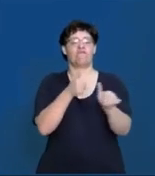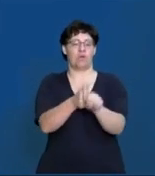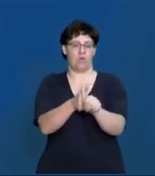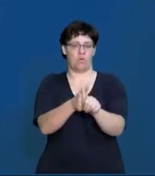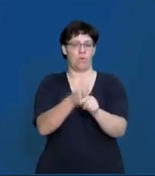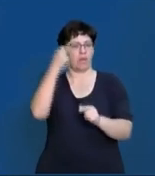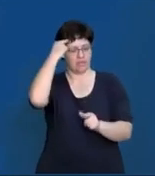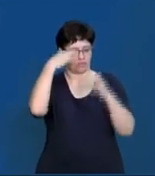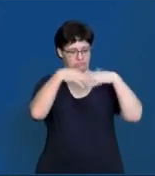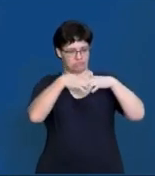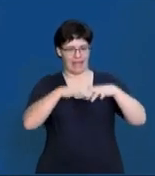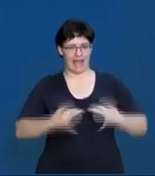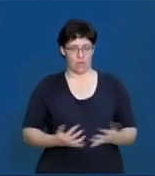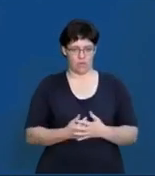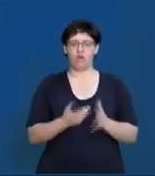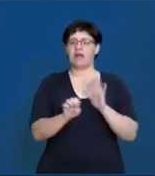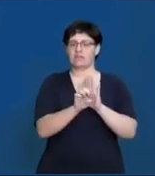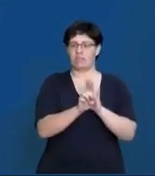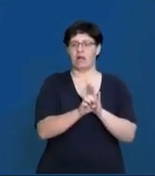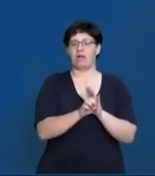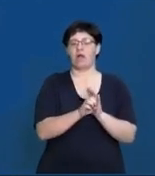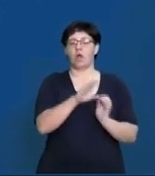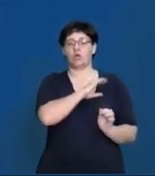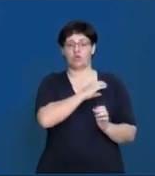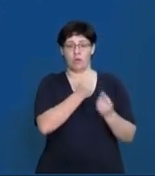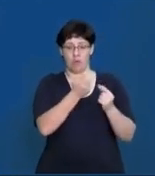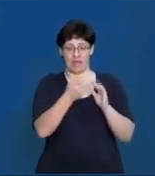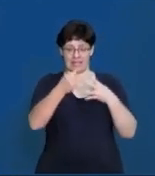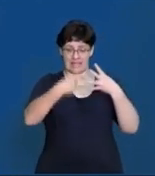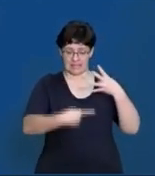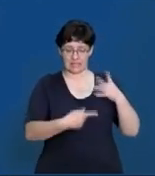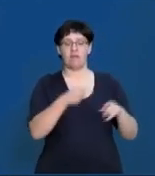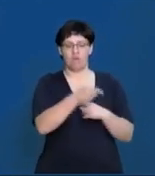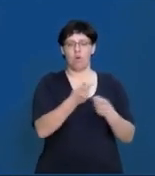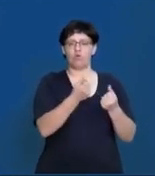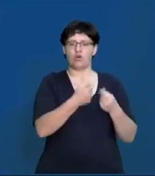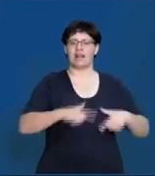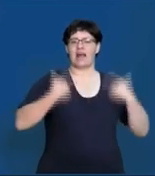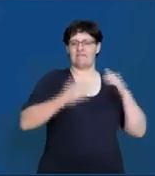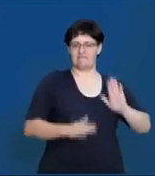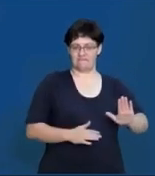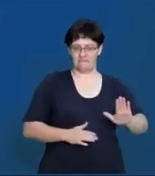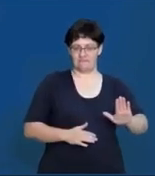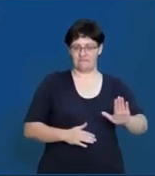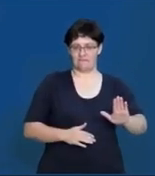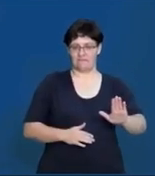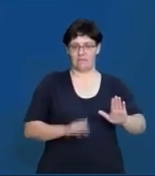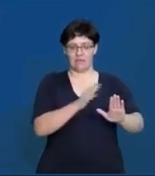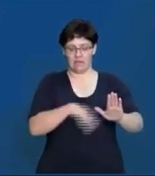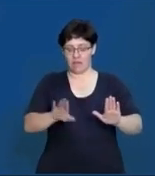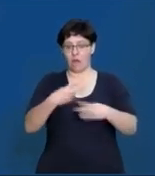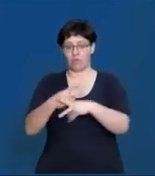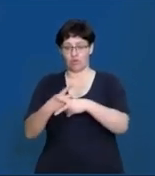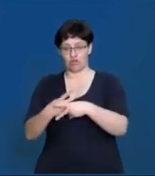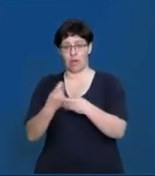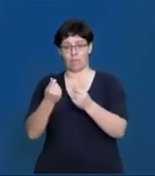table. It makes it easy for you to follow your thought process there. For example, consumer price index, this one pertains to the